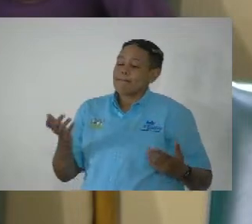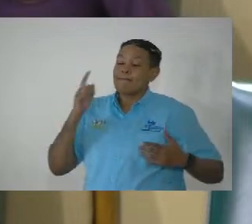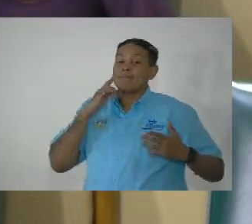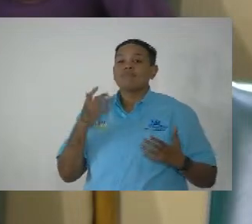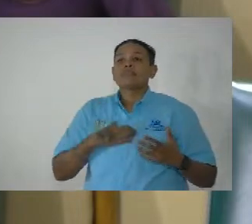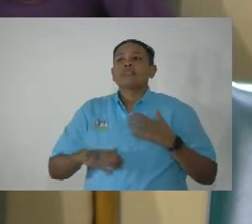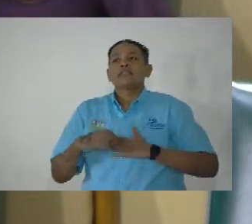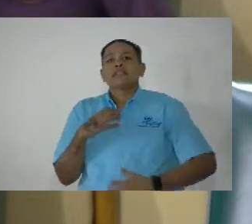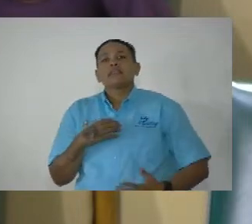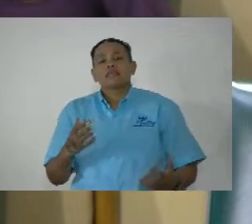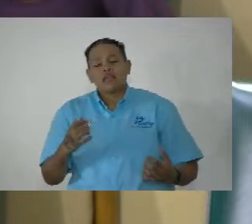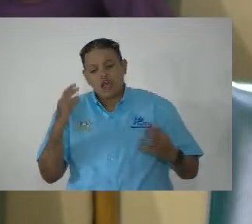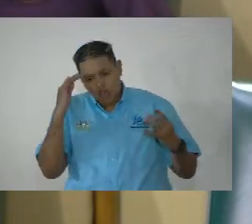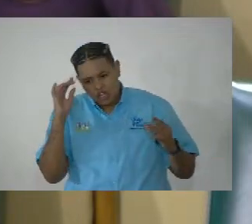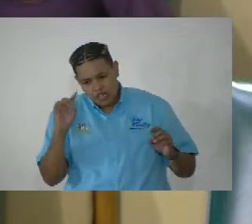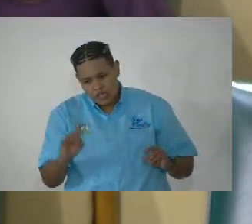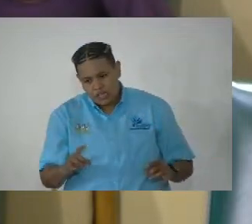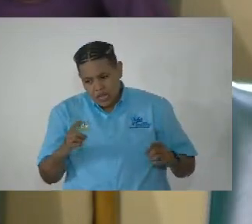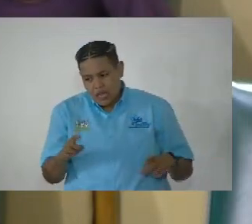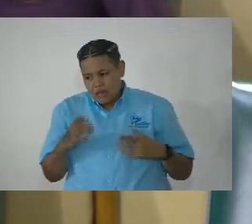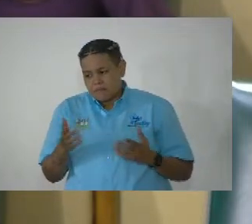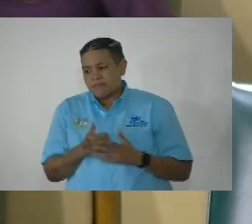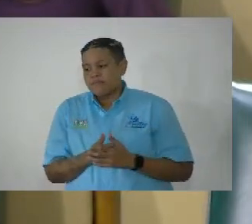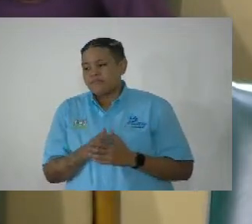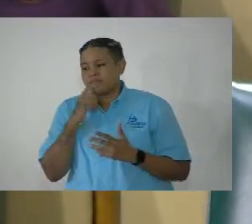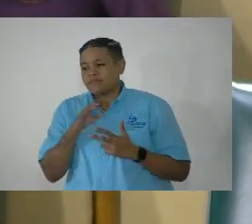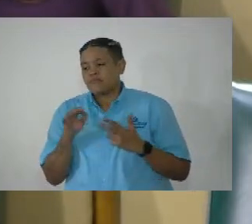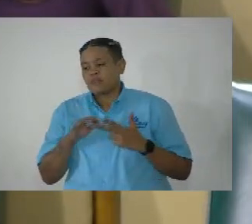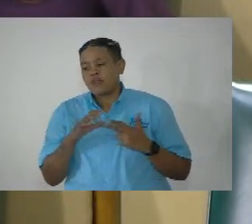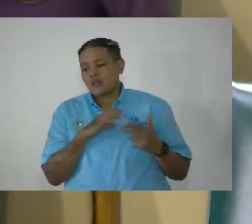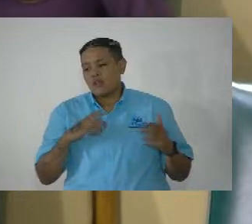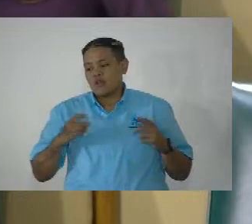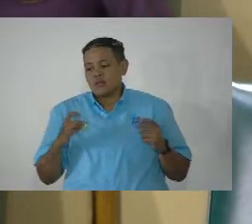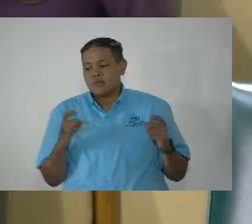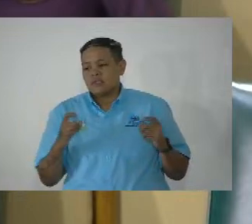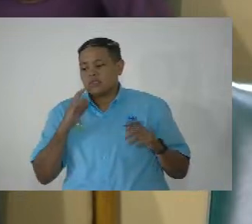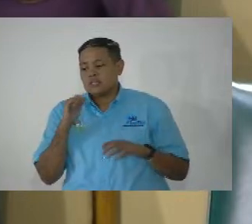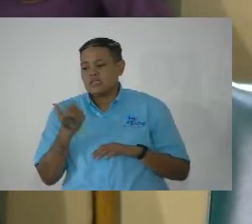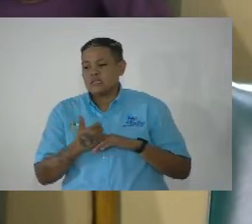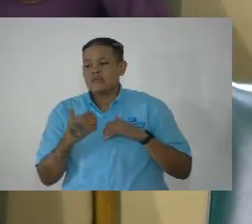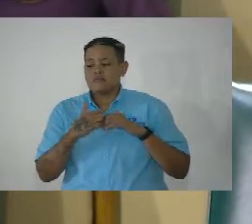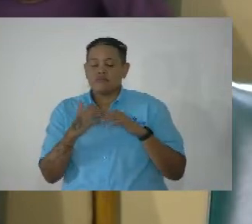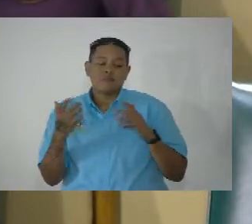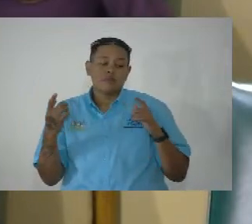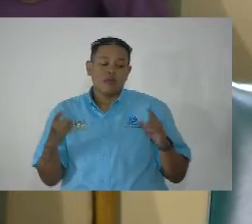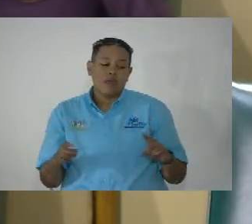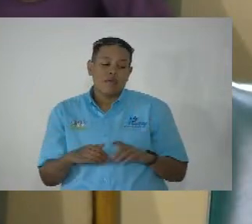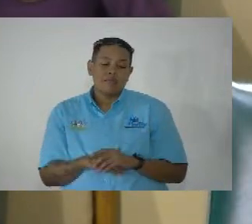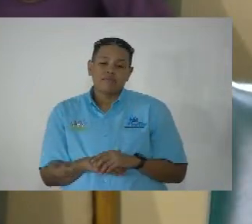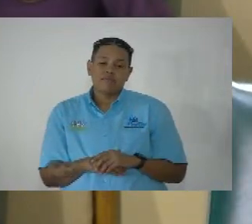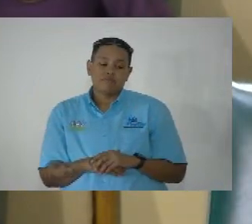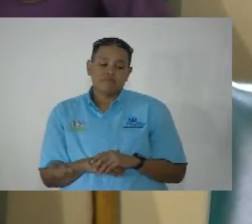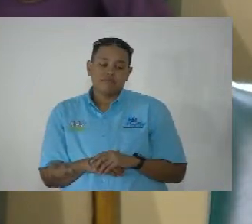desire, concern, that the Joint Select Committee would be set up. I thought I